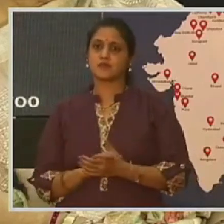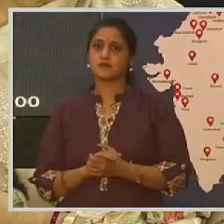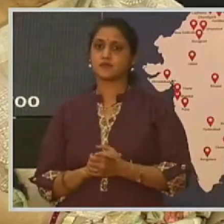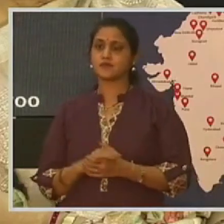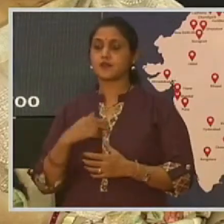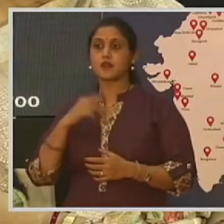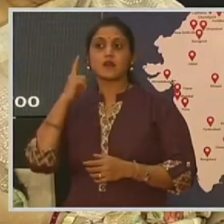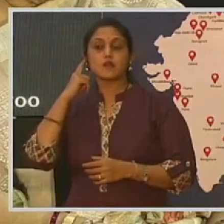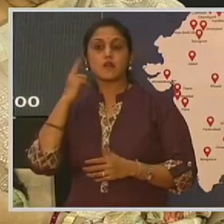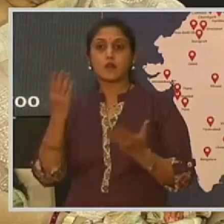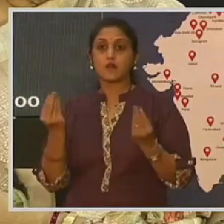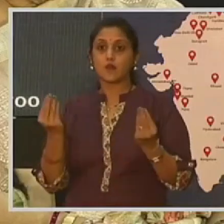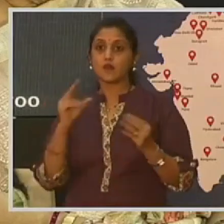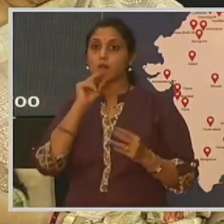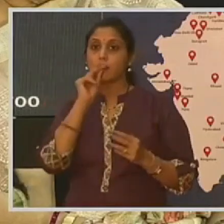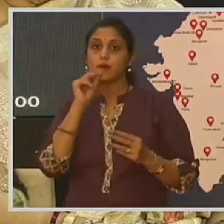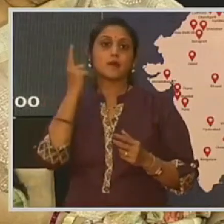voice recognition softwares.